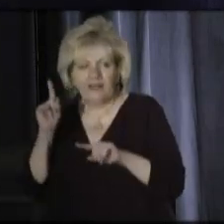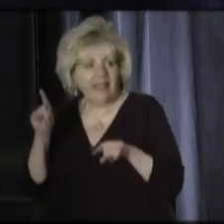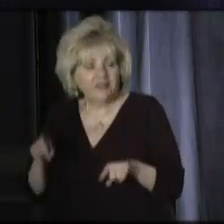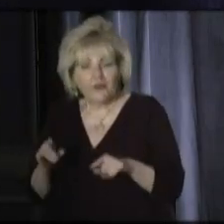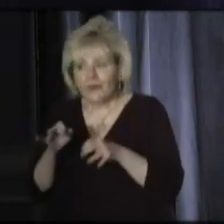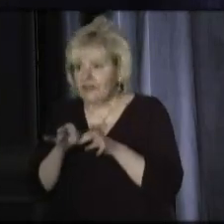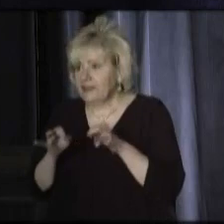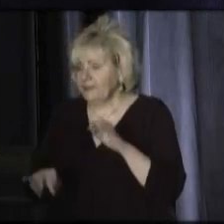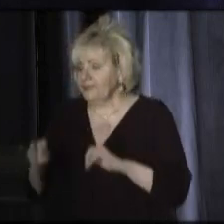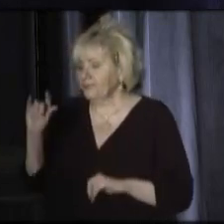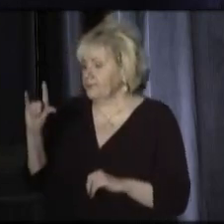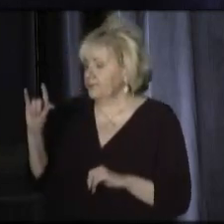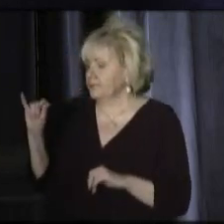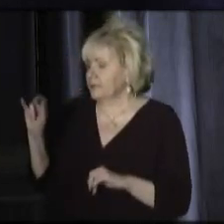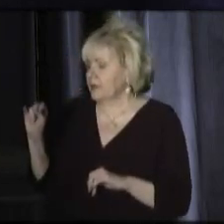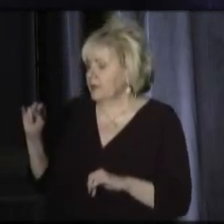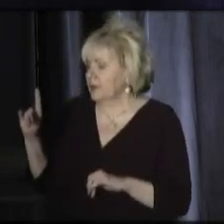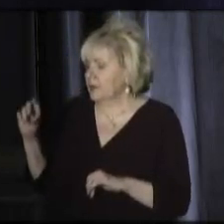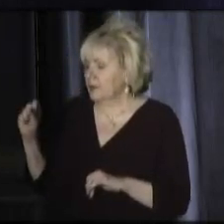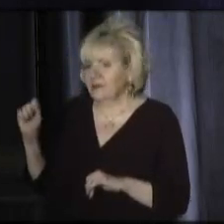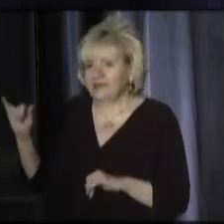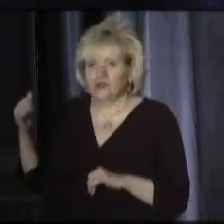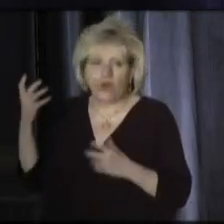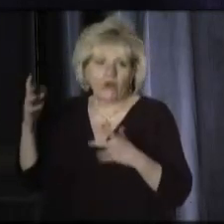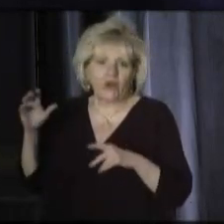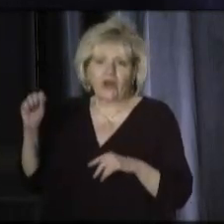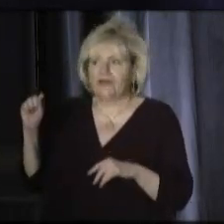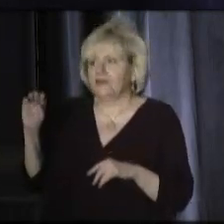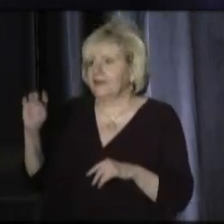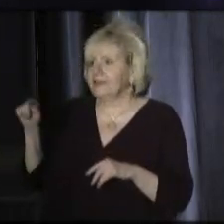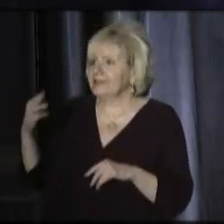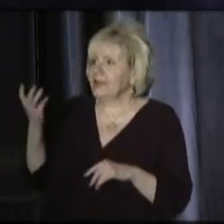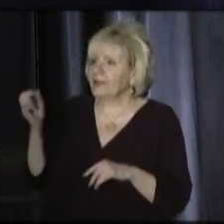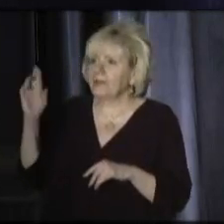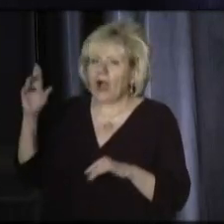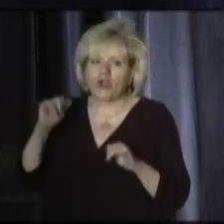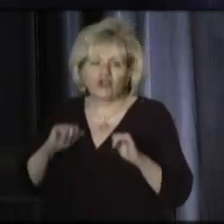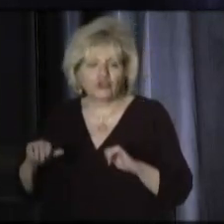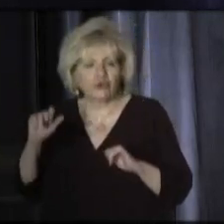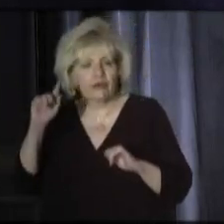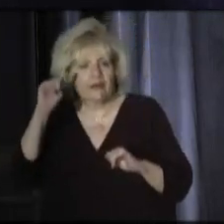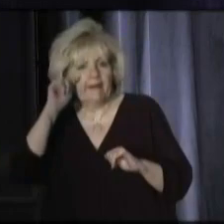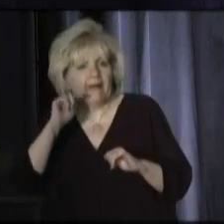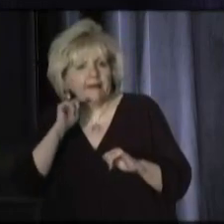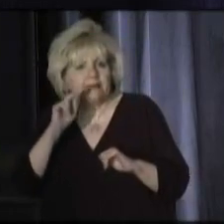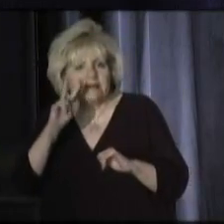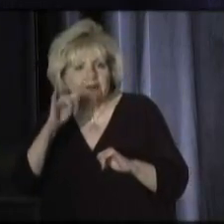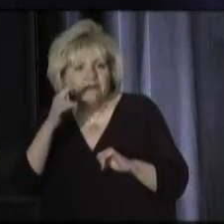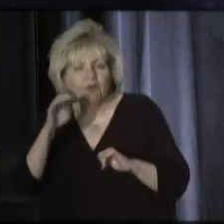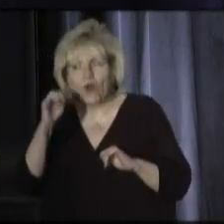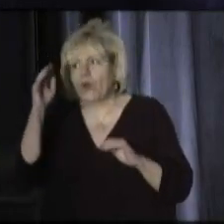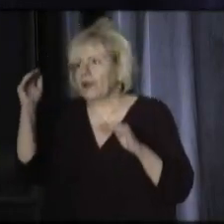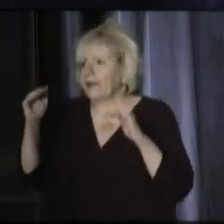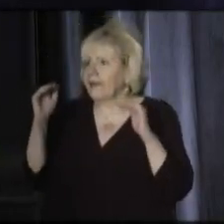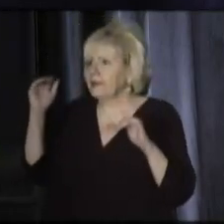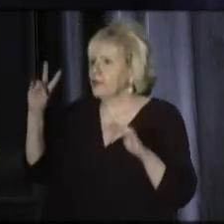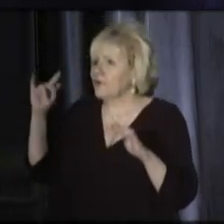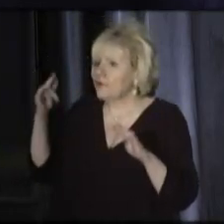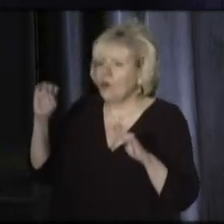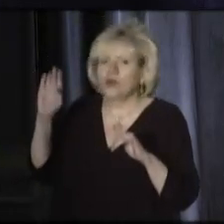for the first time to a live audience. I'm really nervous because it's been years since I've seen other people.